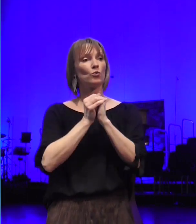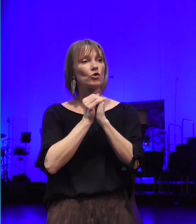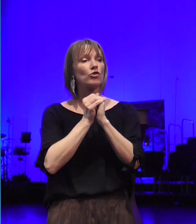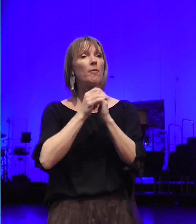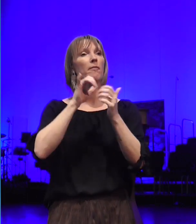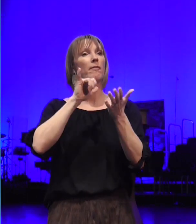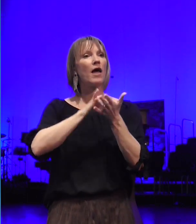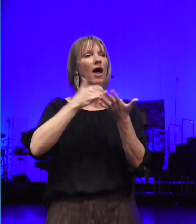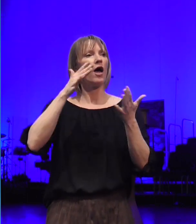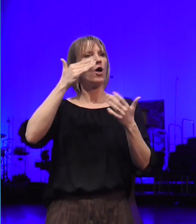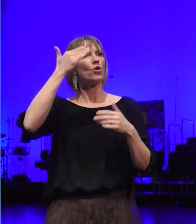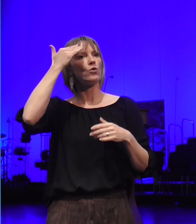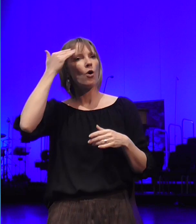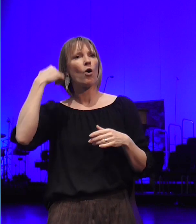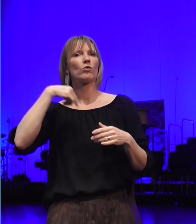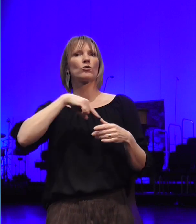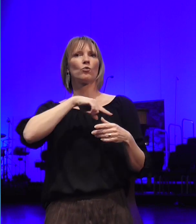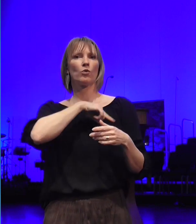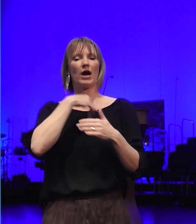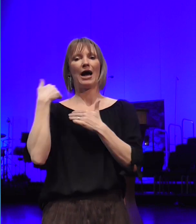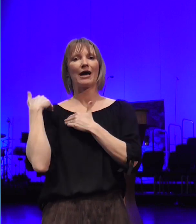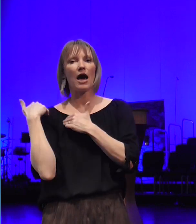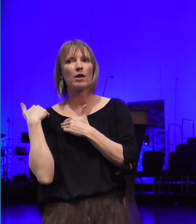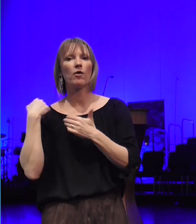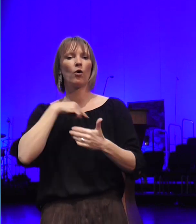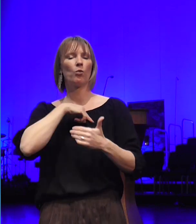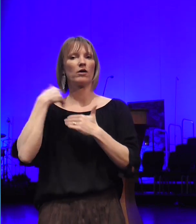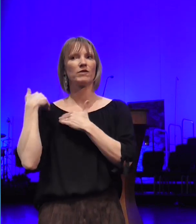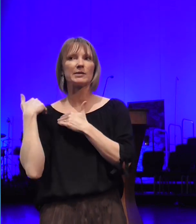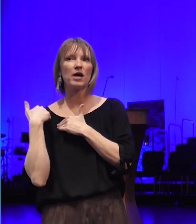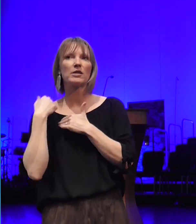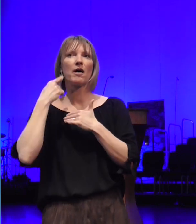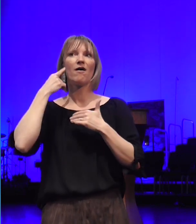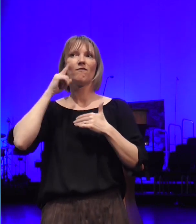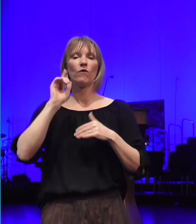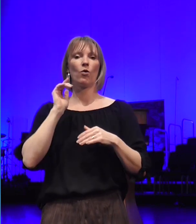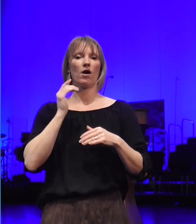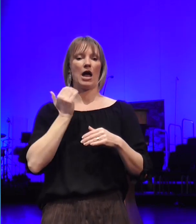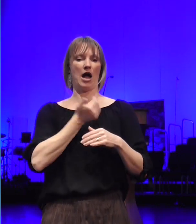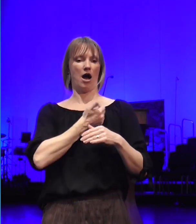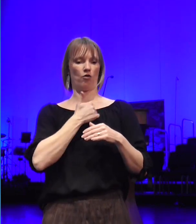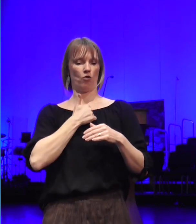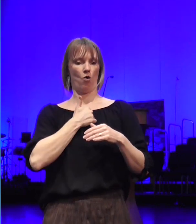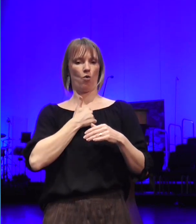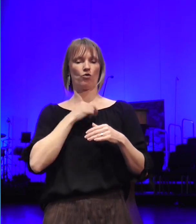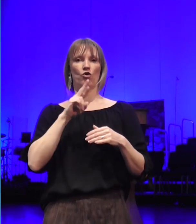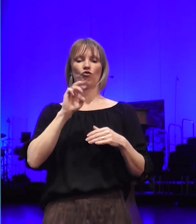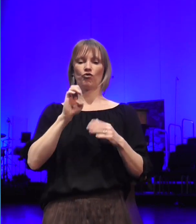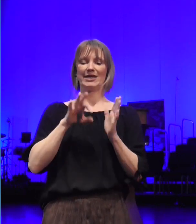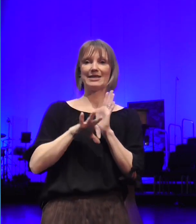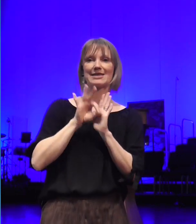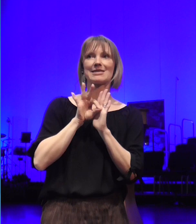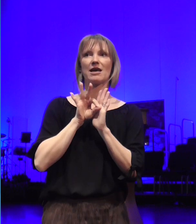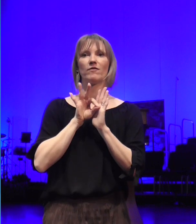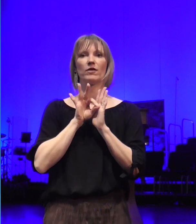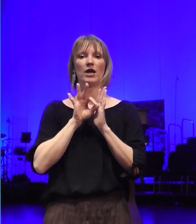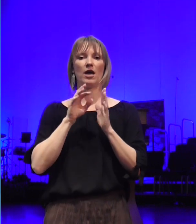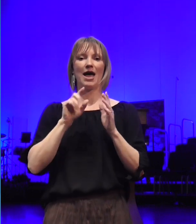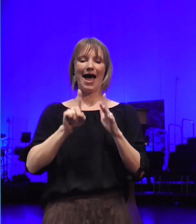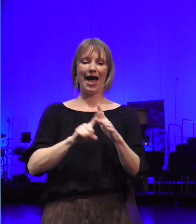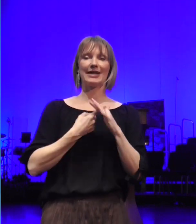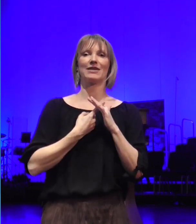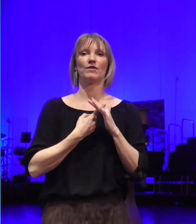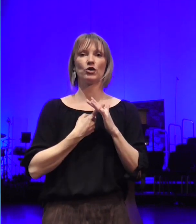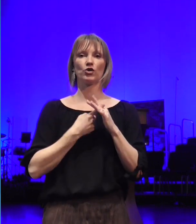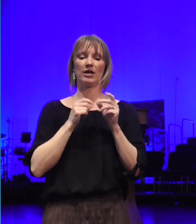that knows that we're accountable and responsible for the rediscovery and the reactivation on a